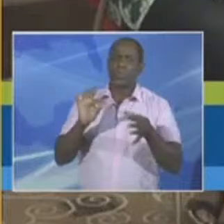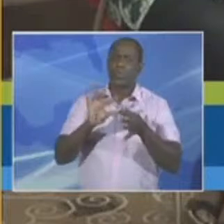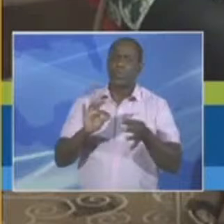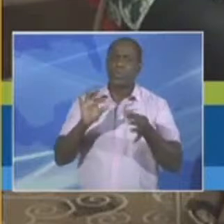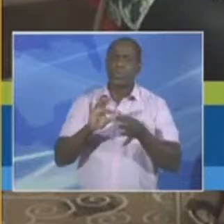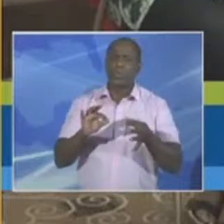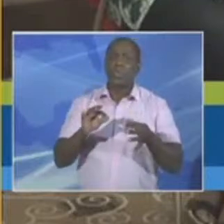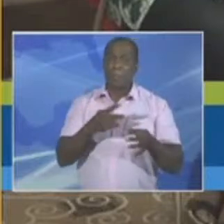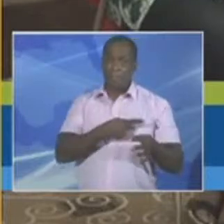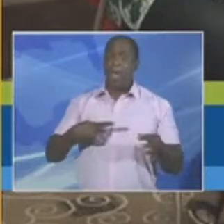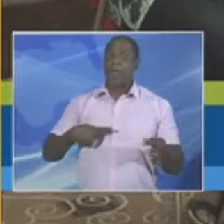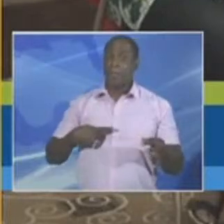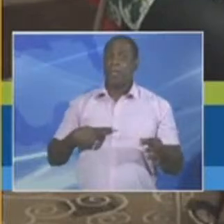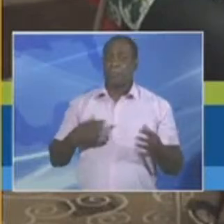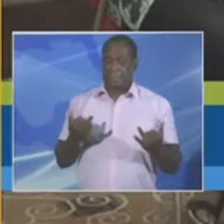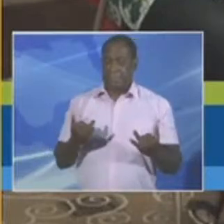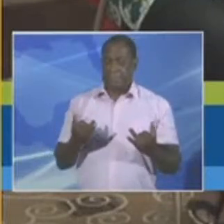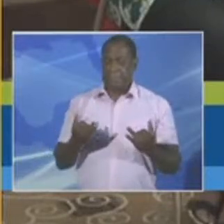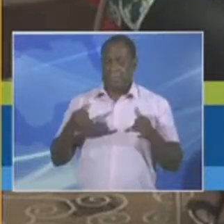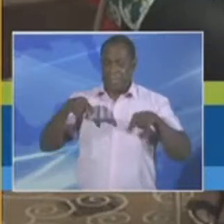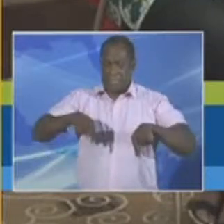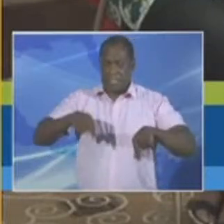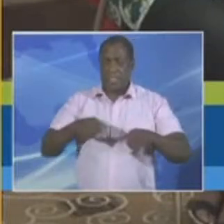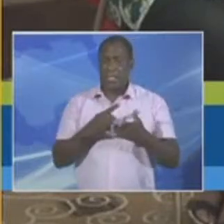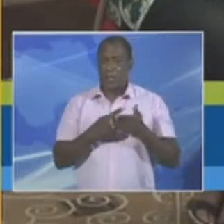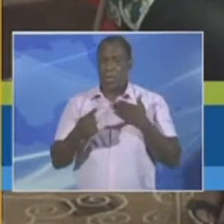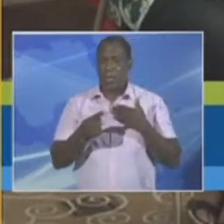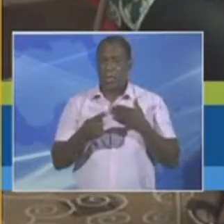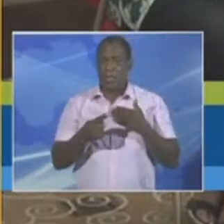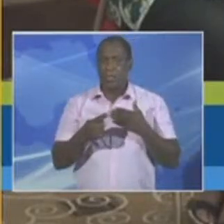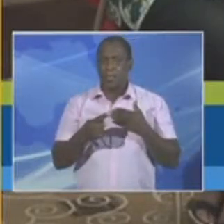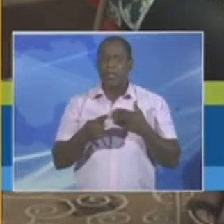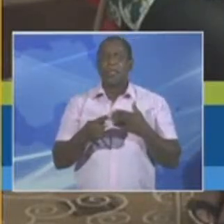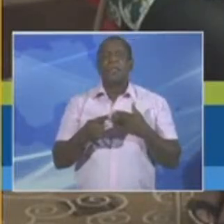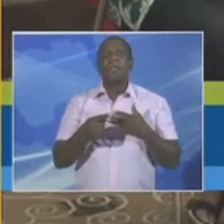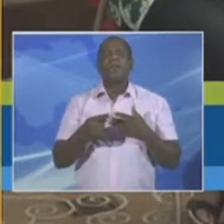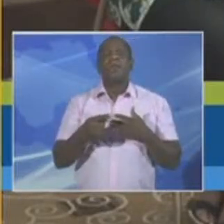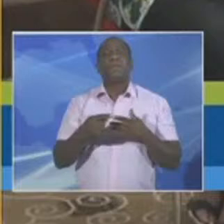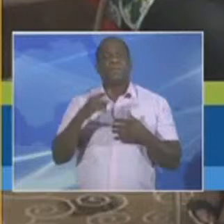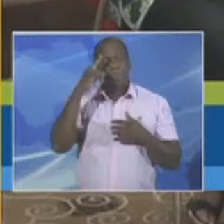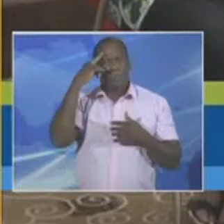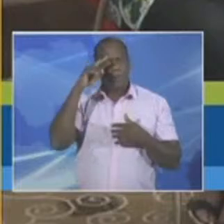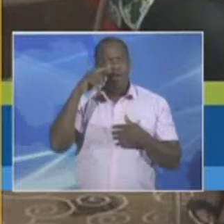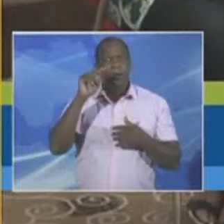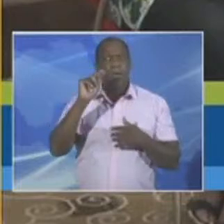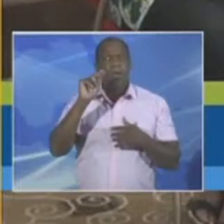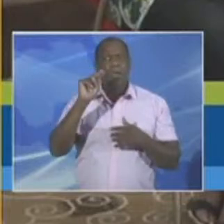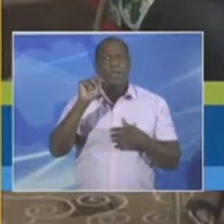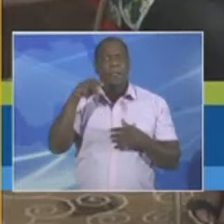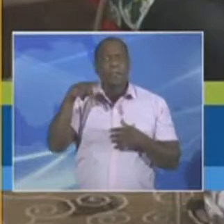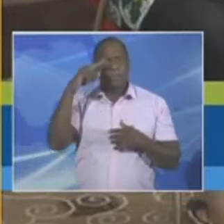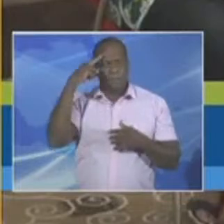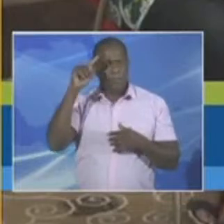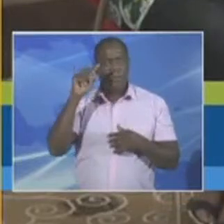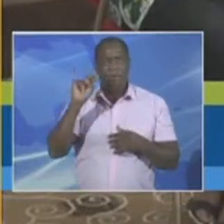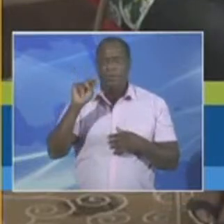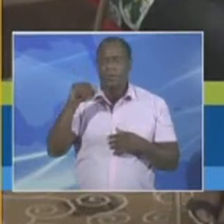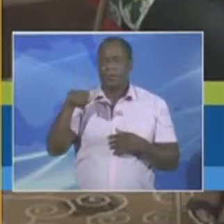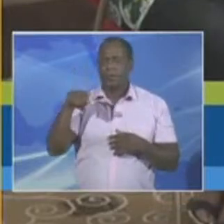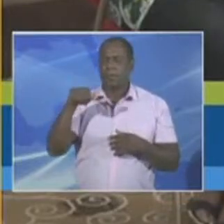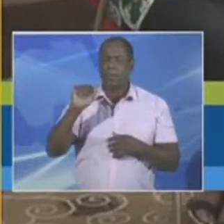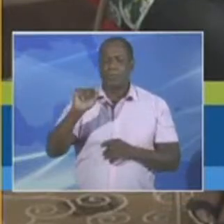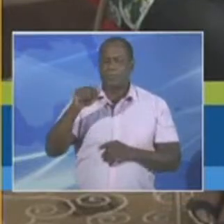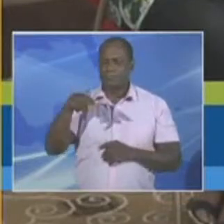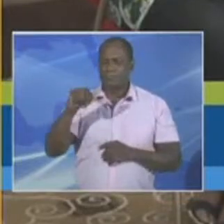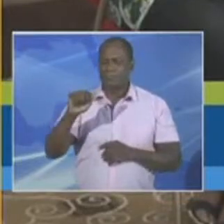Parliament earlier this week to MP Fanaparimo. If you want to go Guyana, why don't you go Guyana? Did